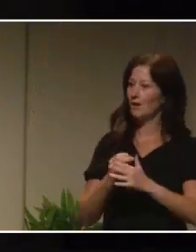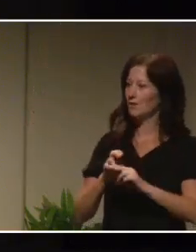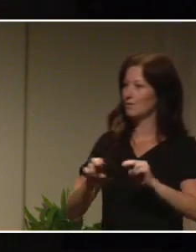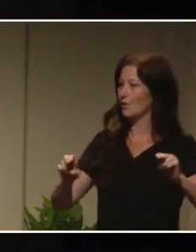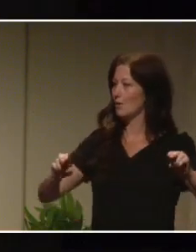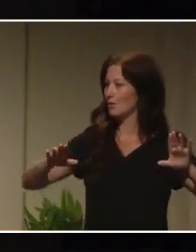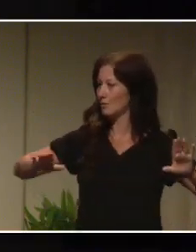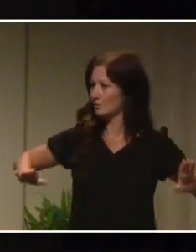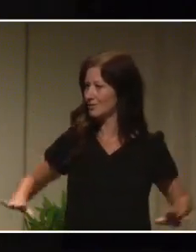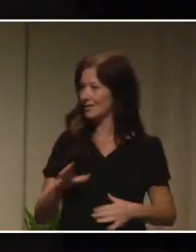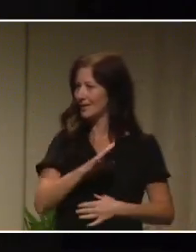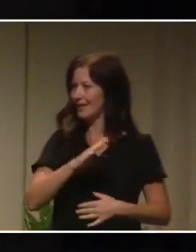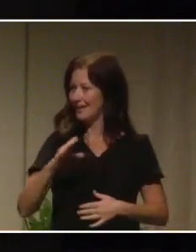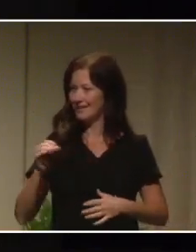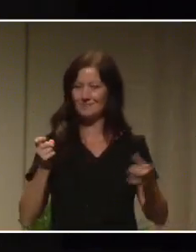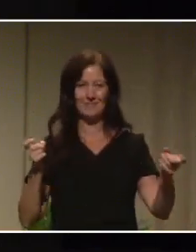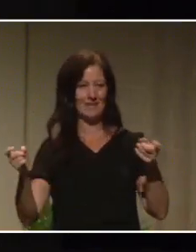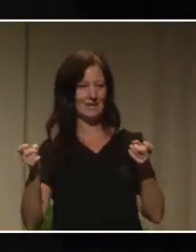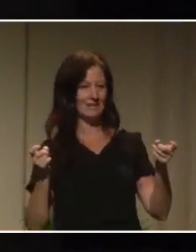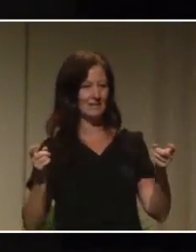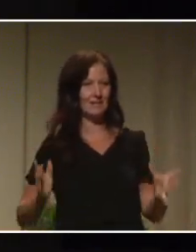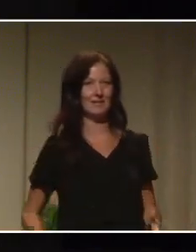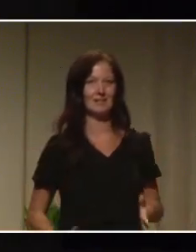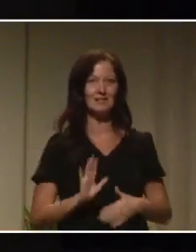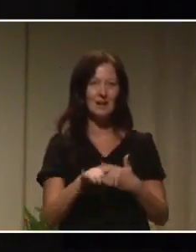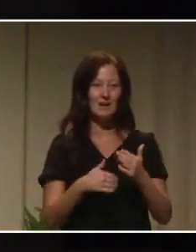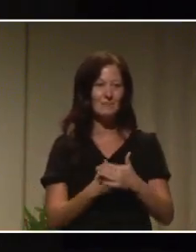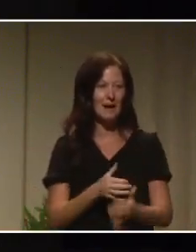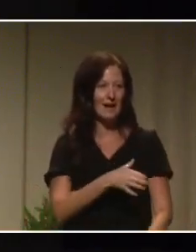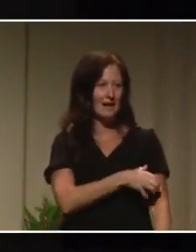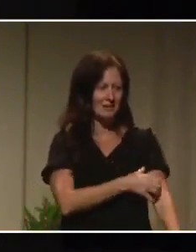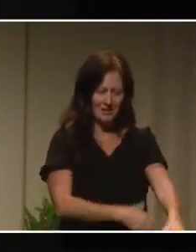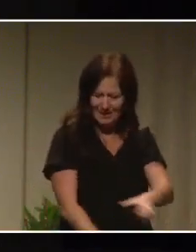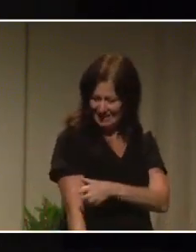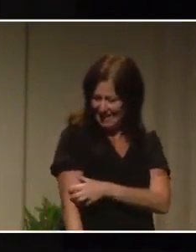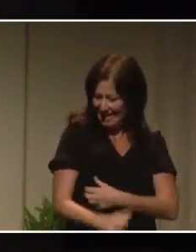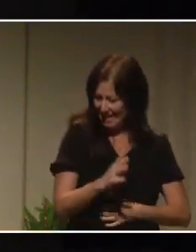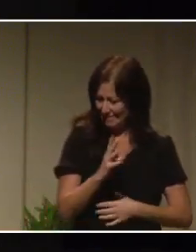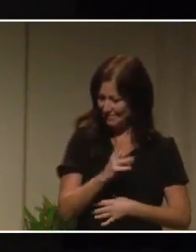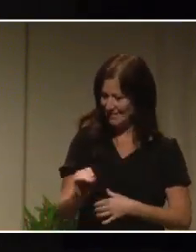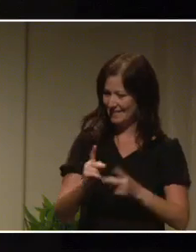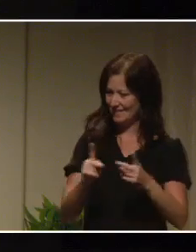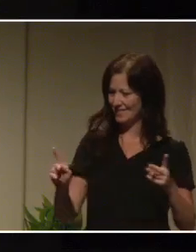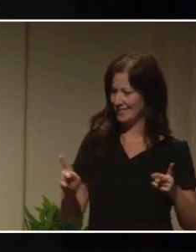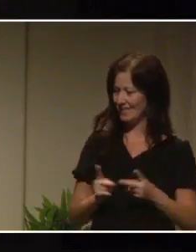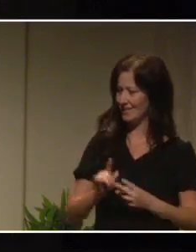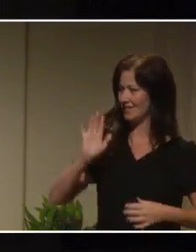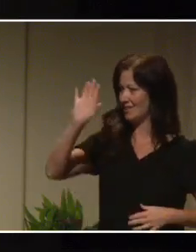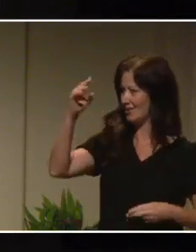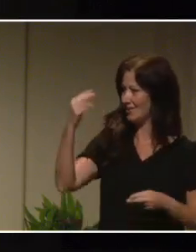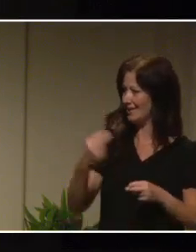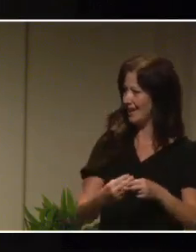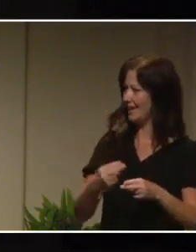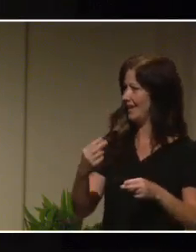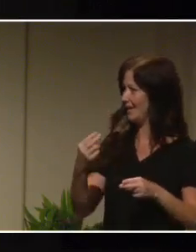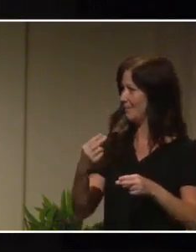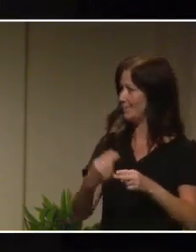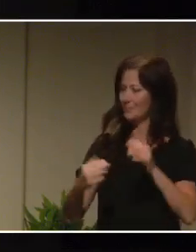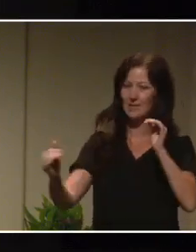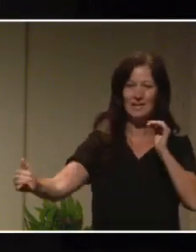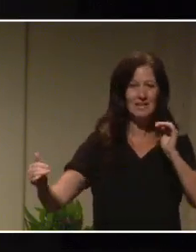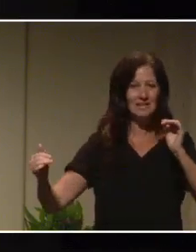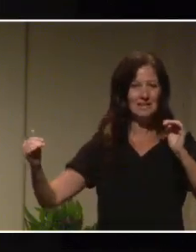all. All thrones and dominions, all powers and positions, your